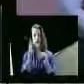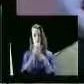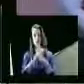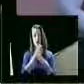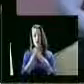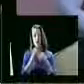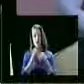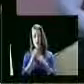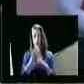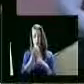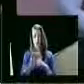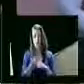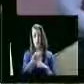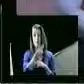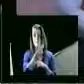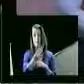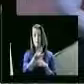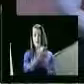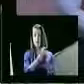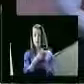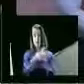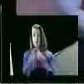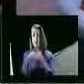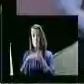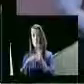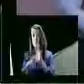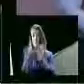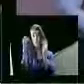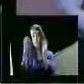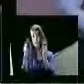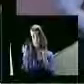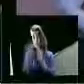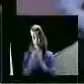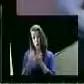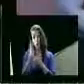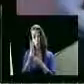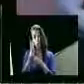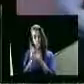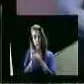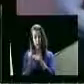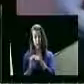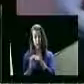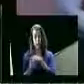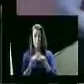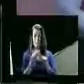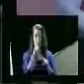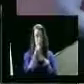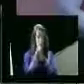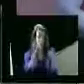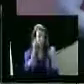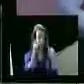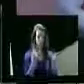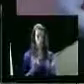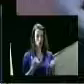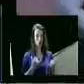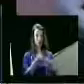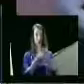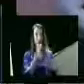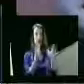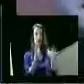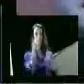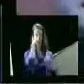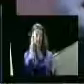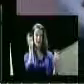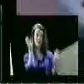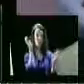strategies. This bill has been interpreted to mean that teachers still in college will receive training, but not teachers currently in classrooms because,